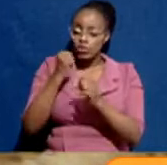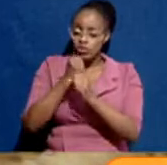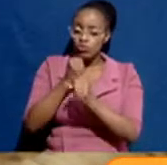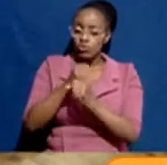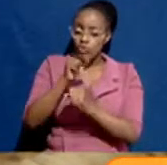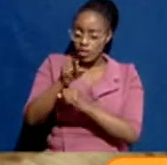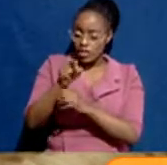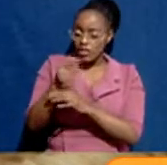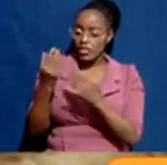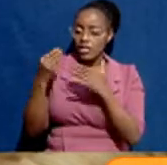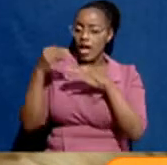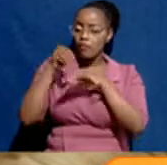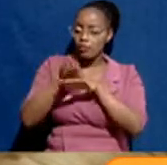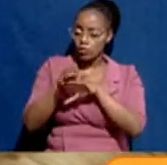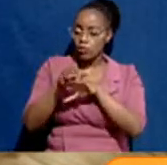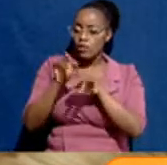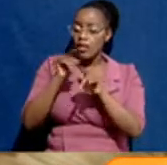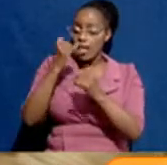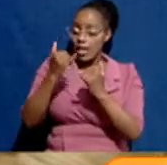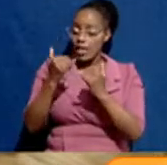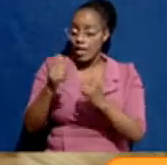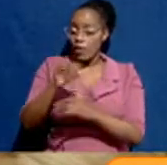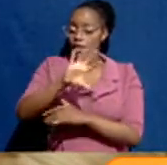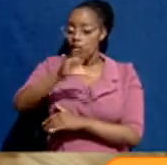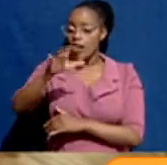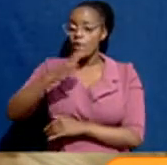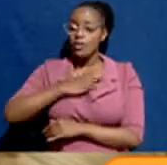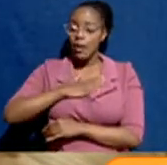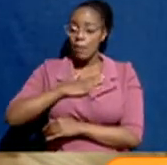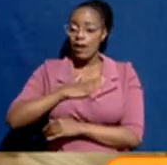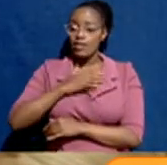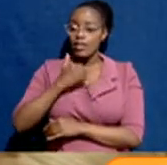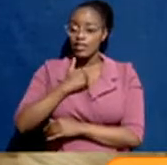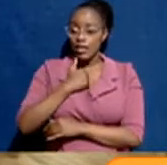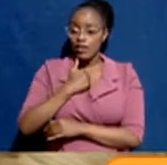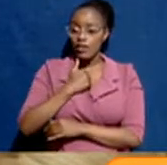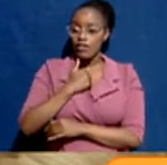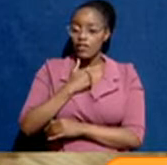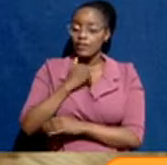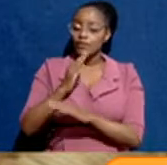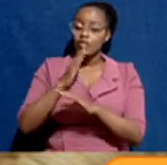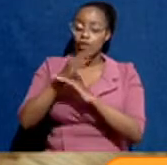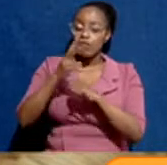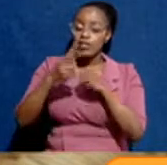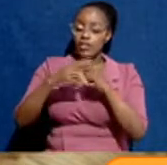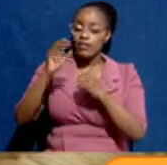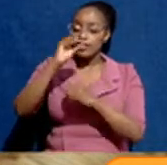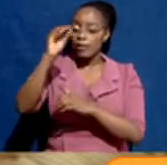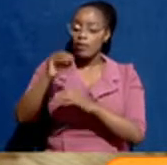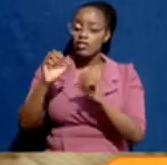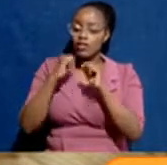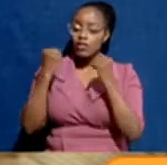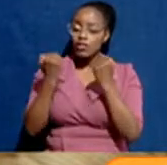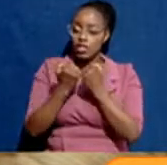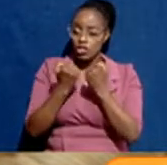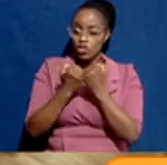the absorption. And right now in my county, I am at slightly over 70% absorption